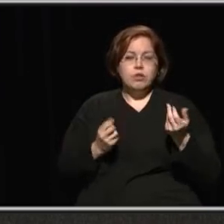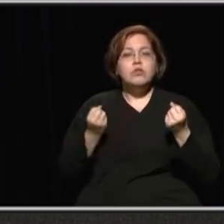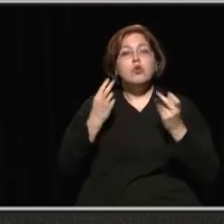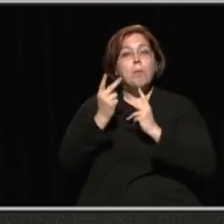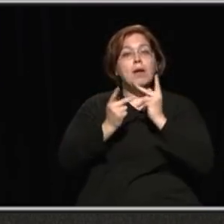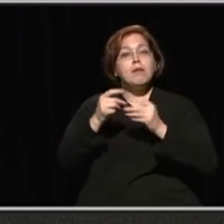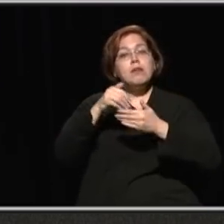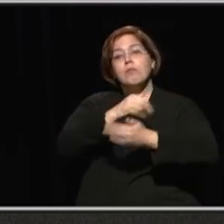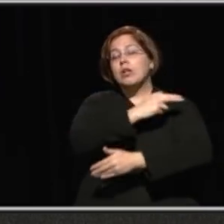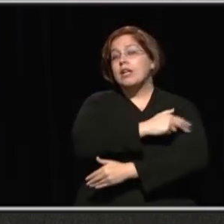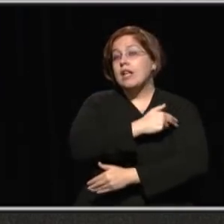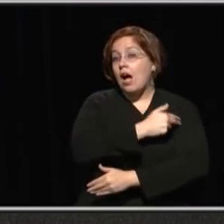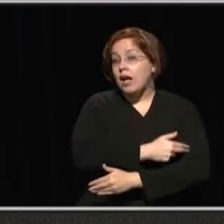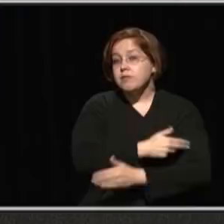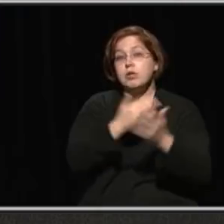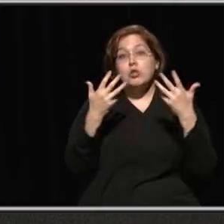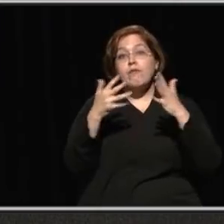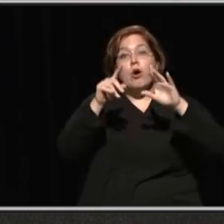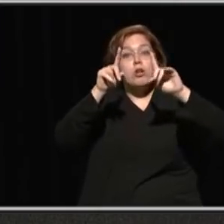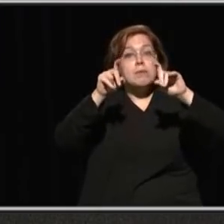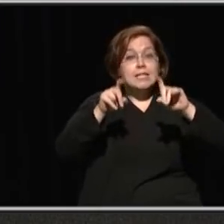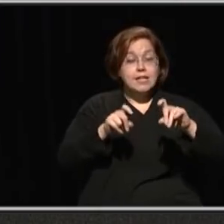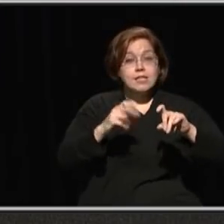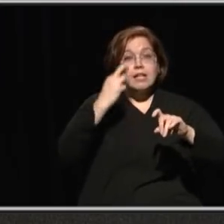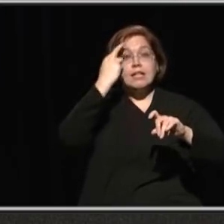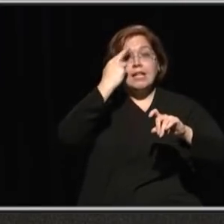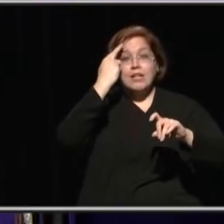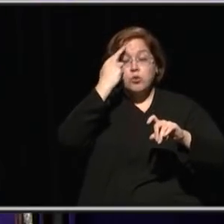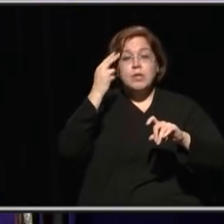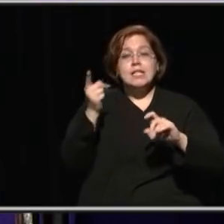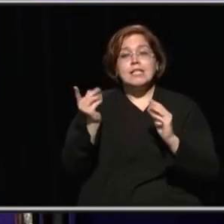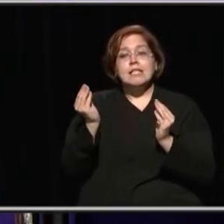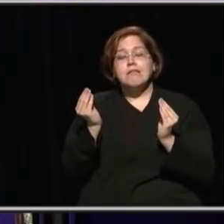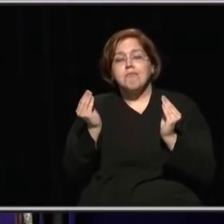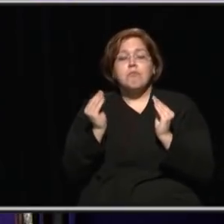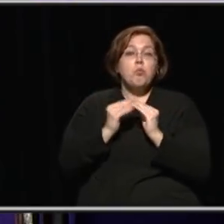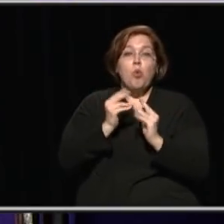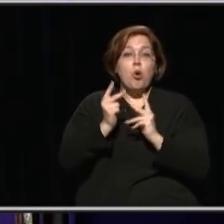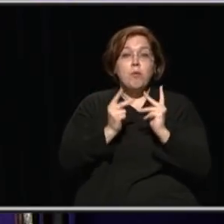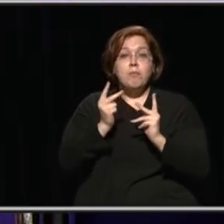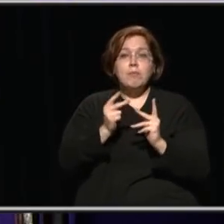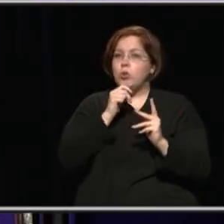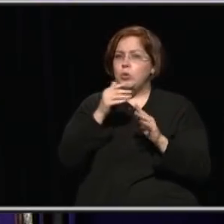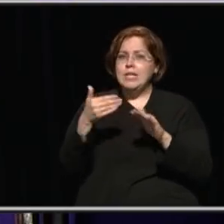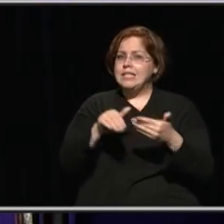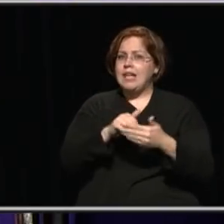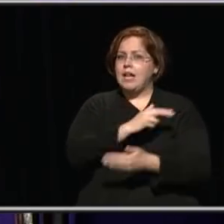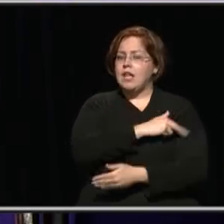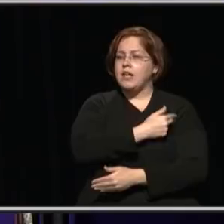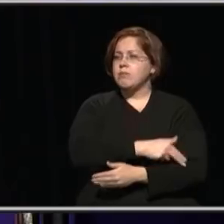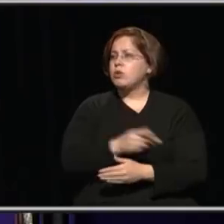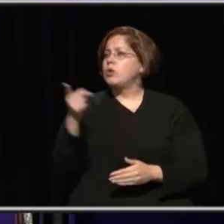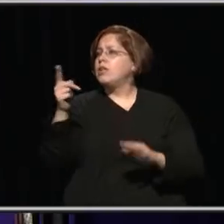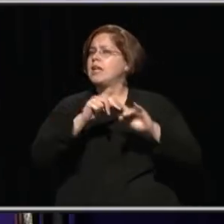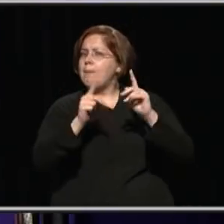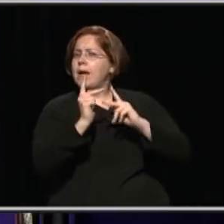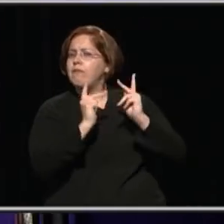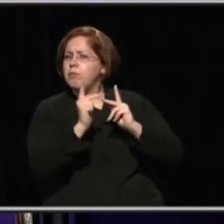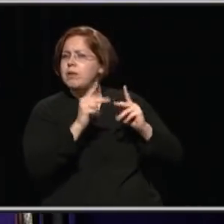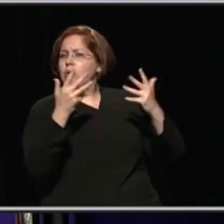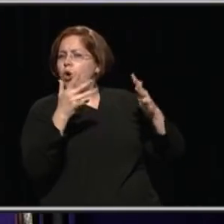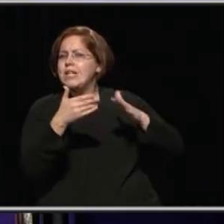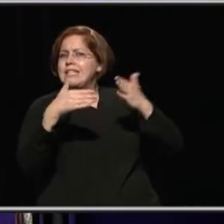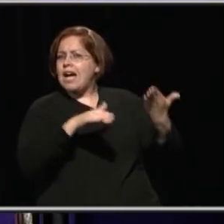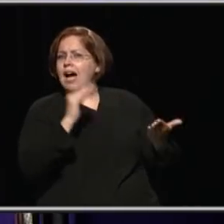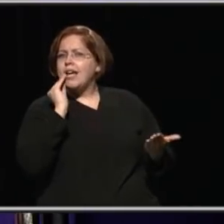in the hospitals have already been tested. That's why this is more people who did not die in a hospital. But for people that are dying